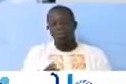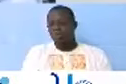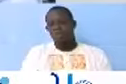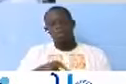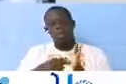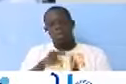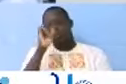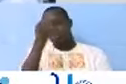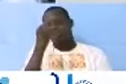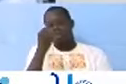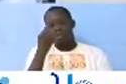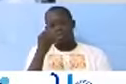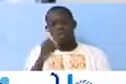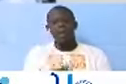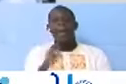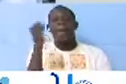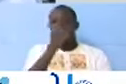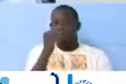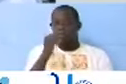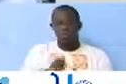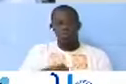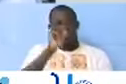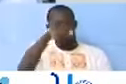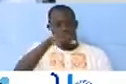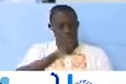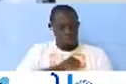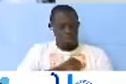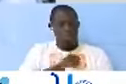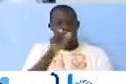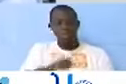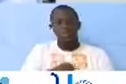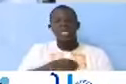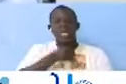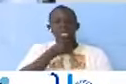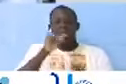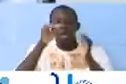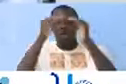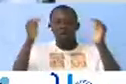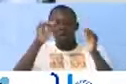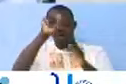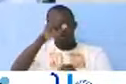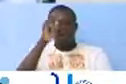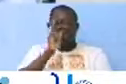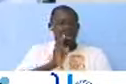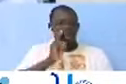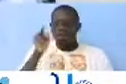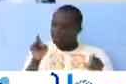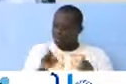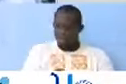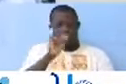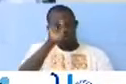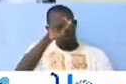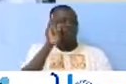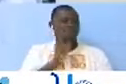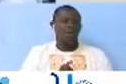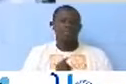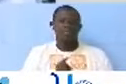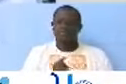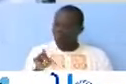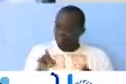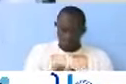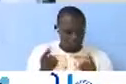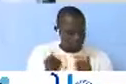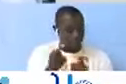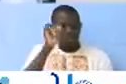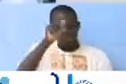will be difficult. Because someone who is of the same age with your father is also your father. Your